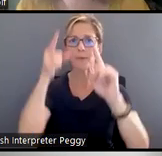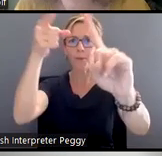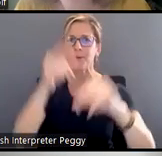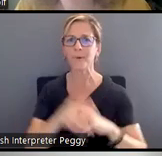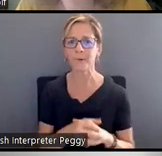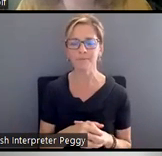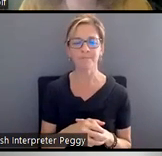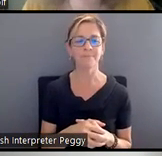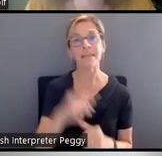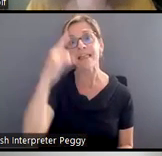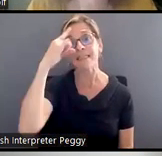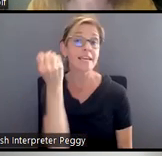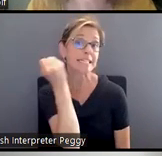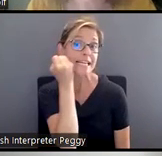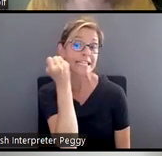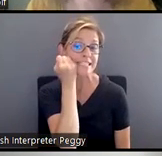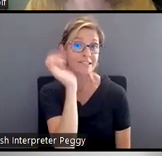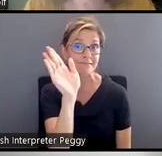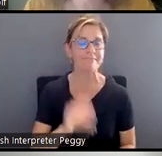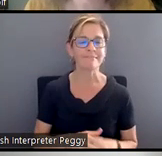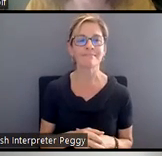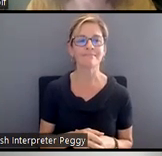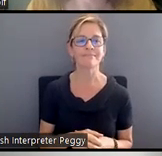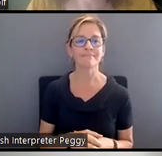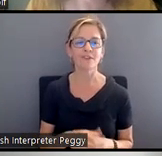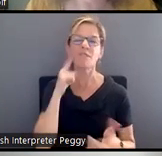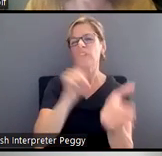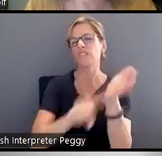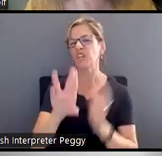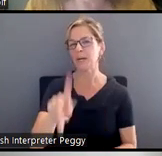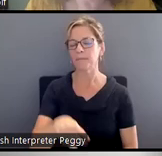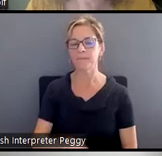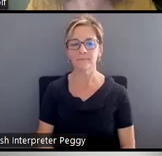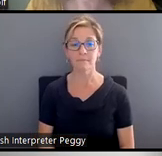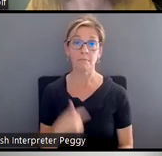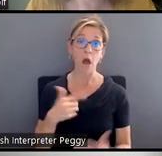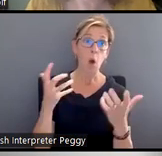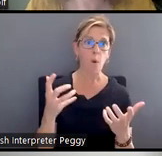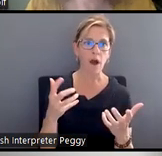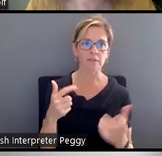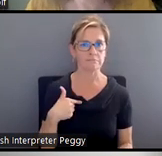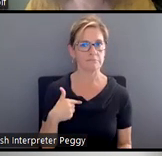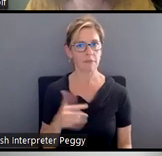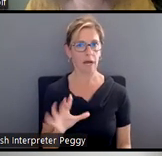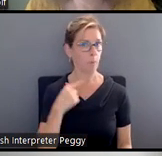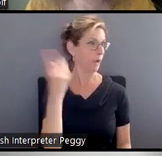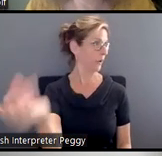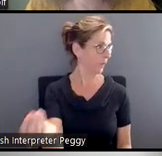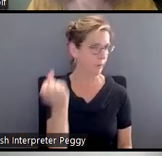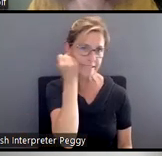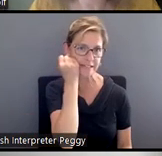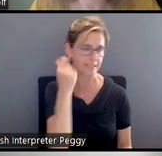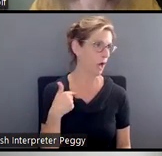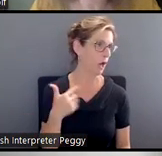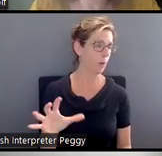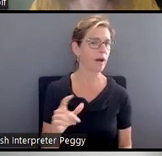Think of going to the dentist. Think of getting a dental checkup. What do I want? I don't want to go to the dentist. What